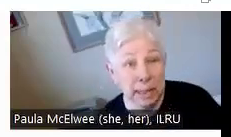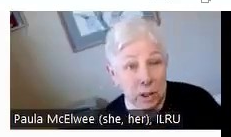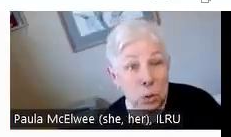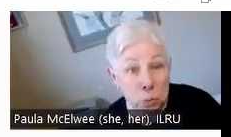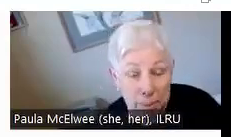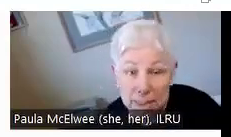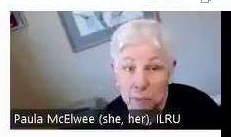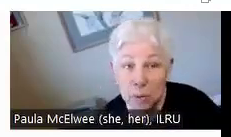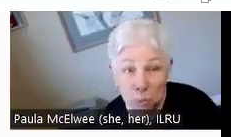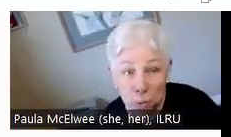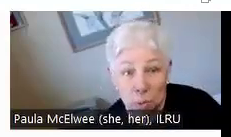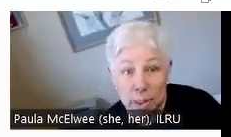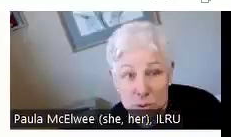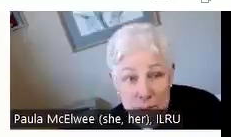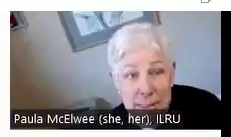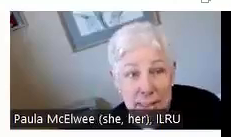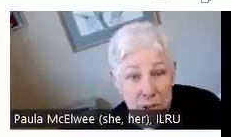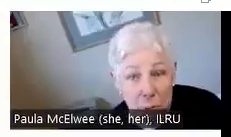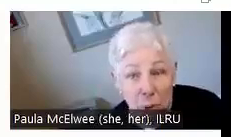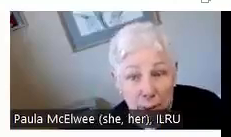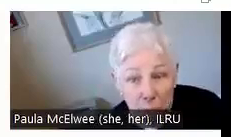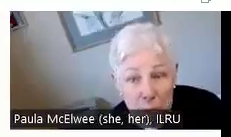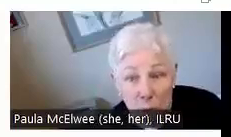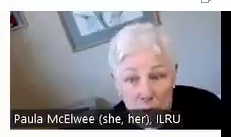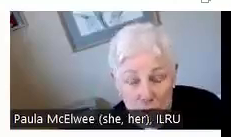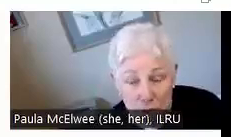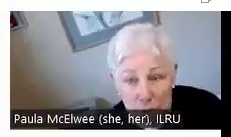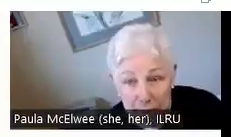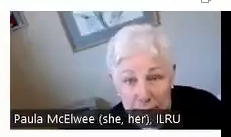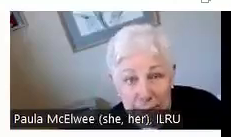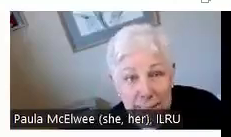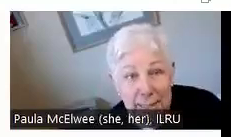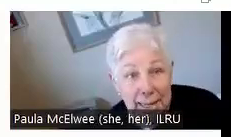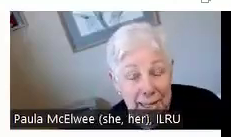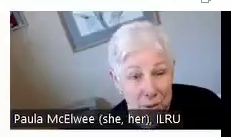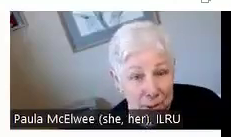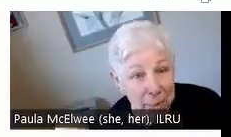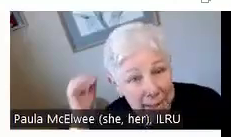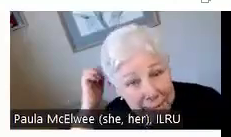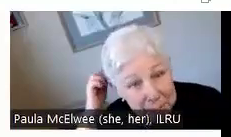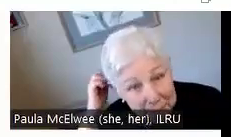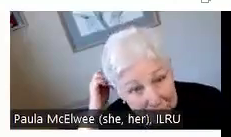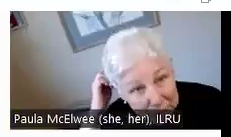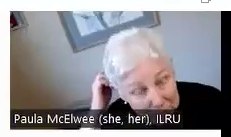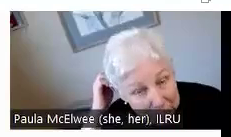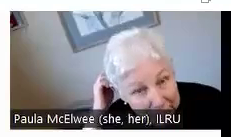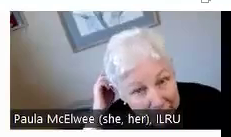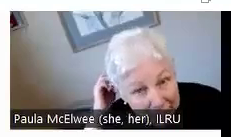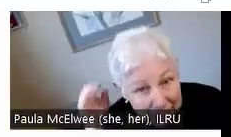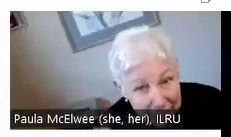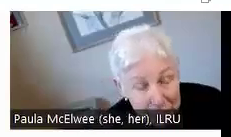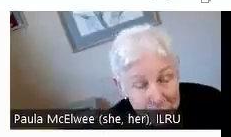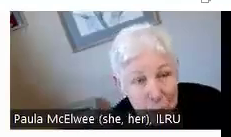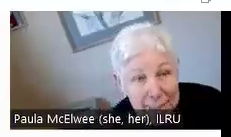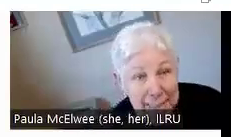a really cool website with more resources than you quite will know what to do with. And you'll have my email here in a little